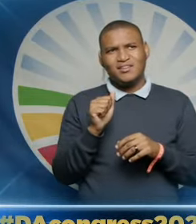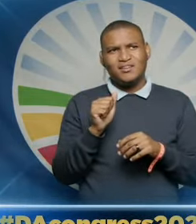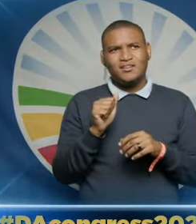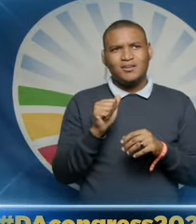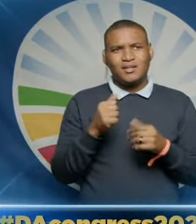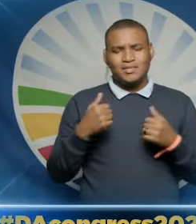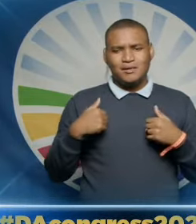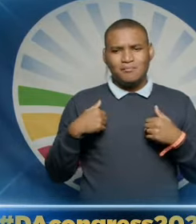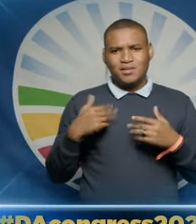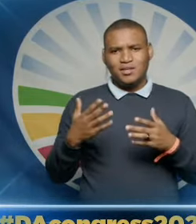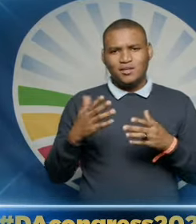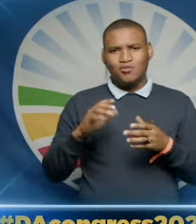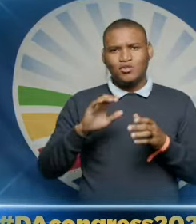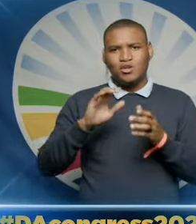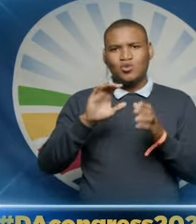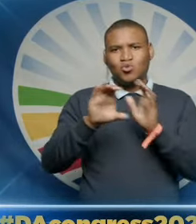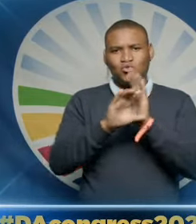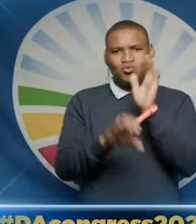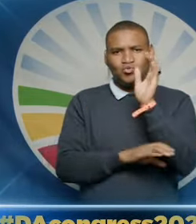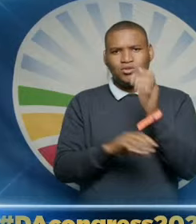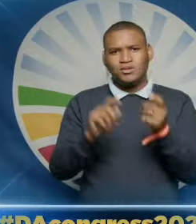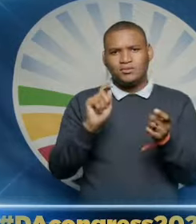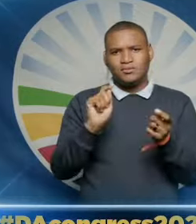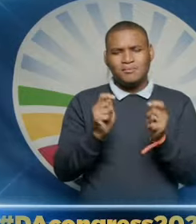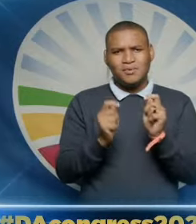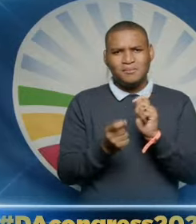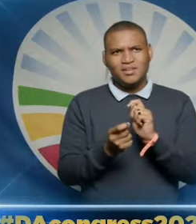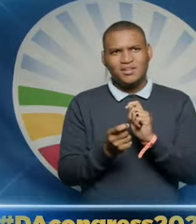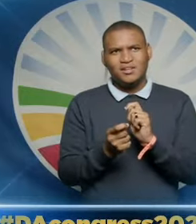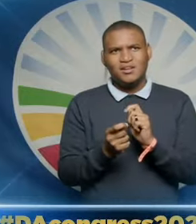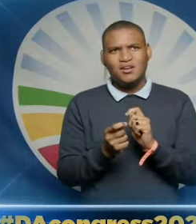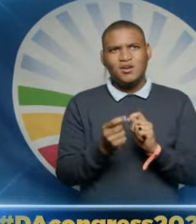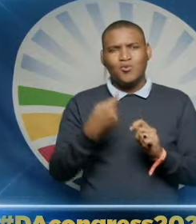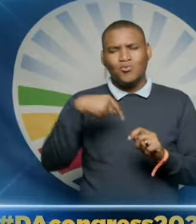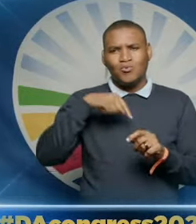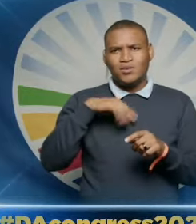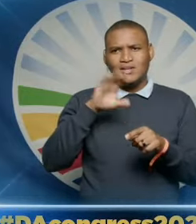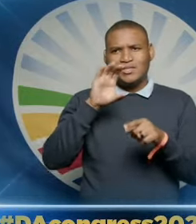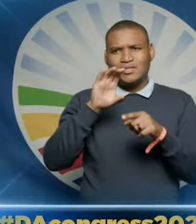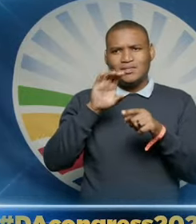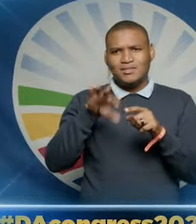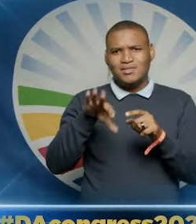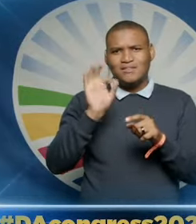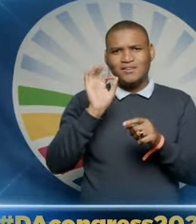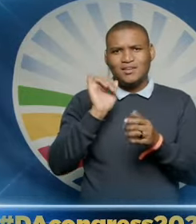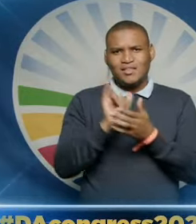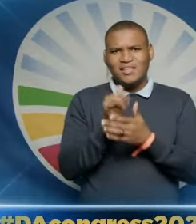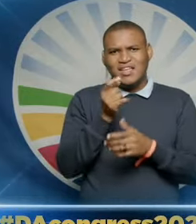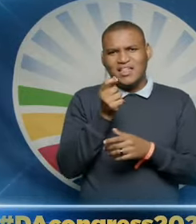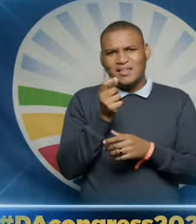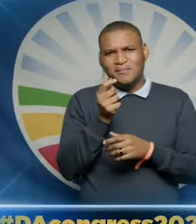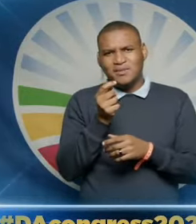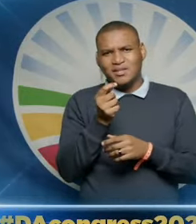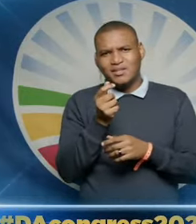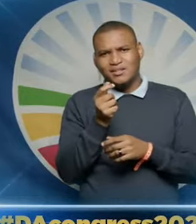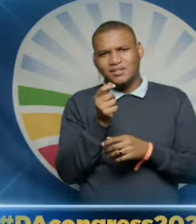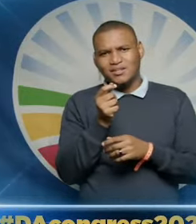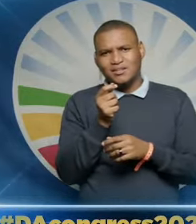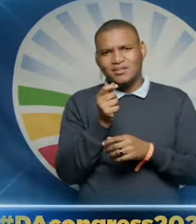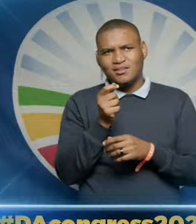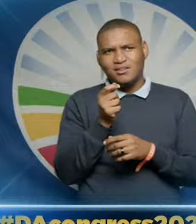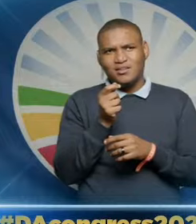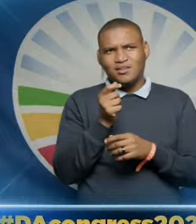beginning of the constitutional amendments, and then it carried through, because we discovered that there might have been a little bit of a